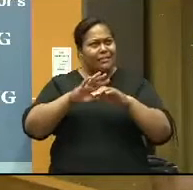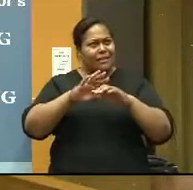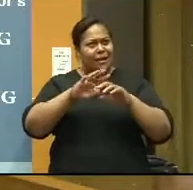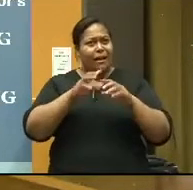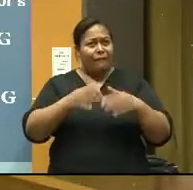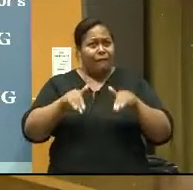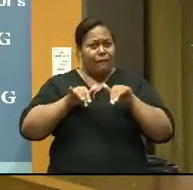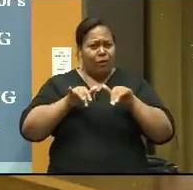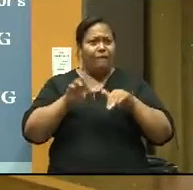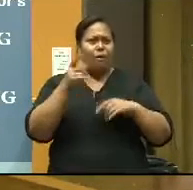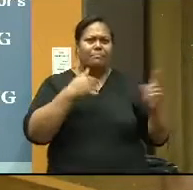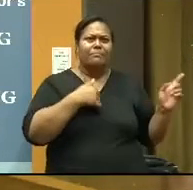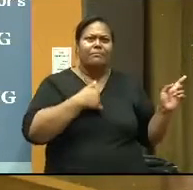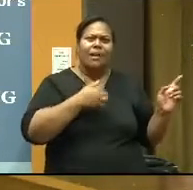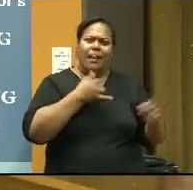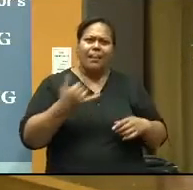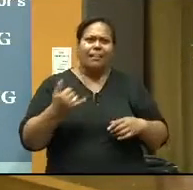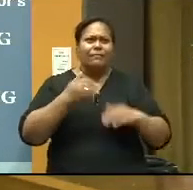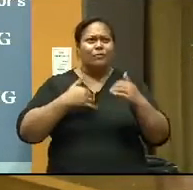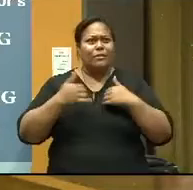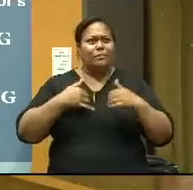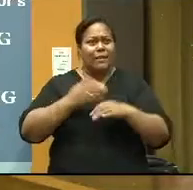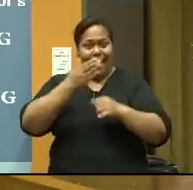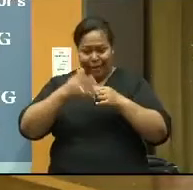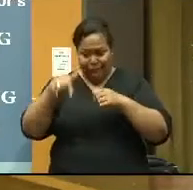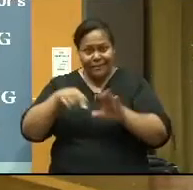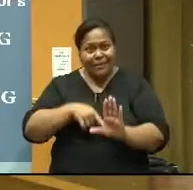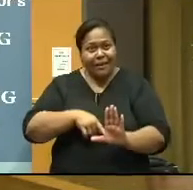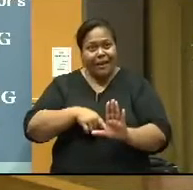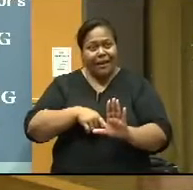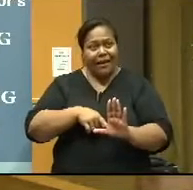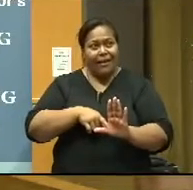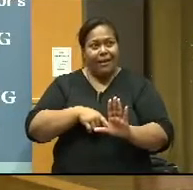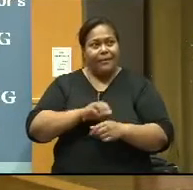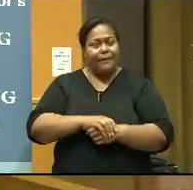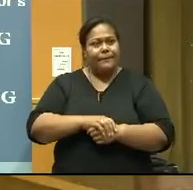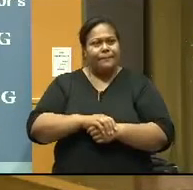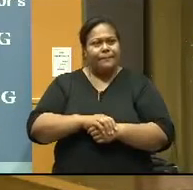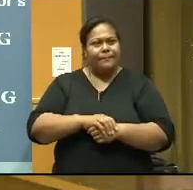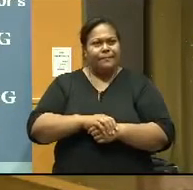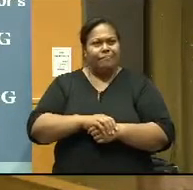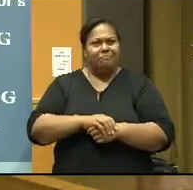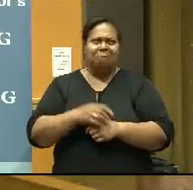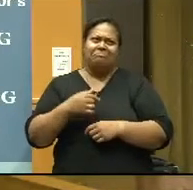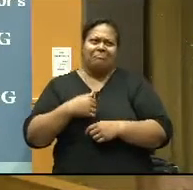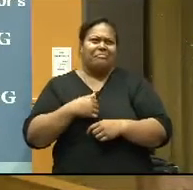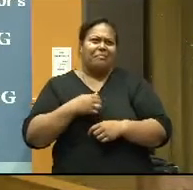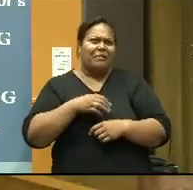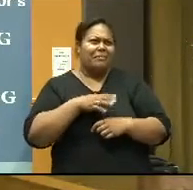as I leave the university at the end of the year, I have, like many people, become a bit